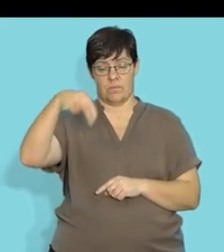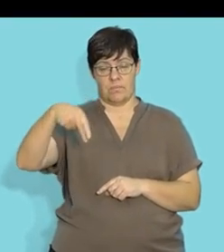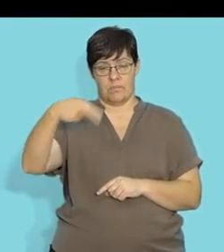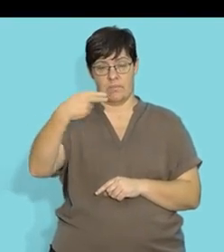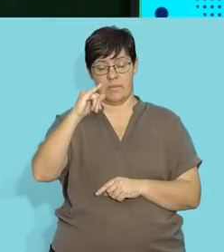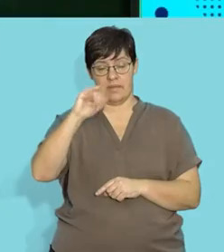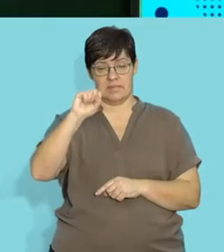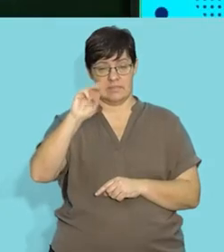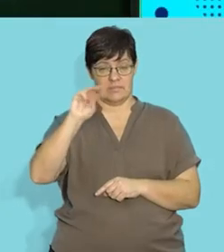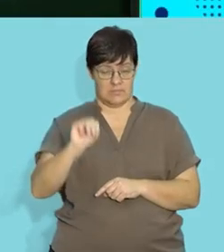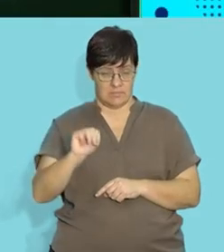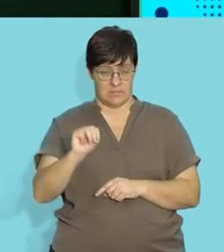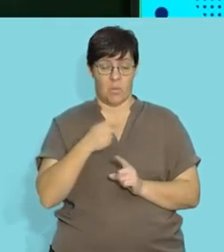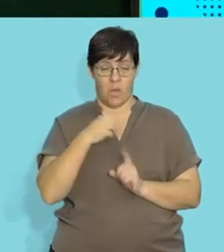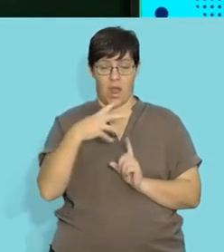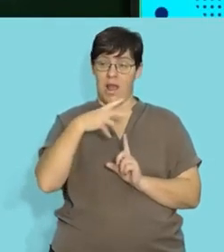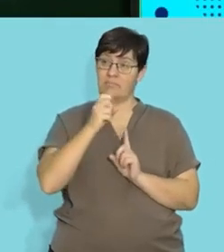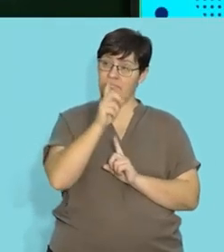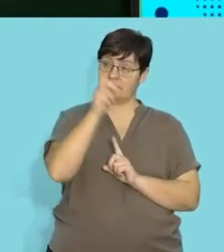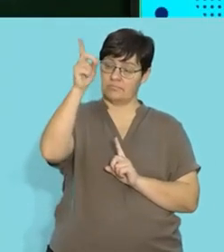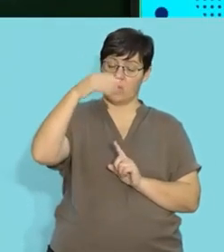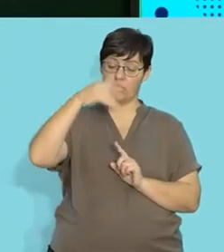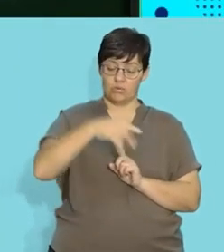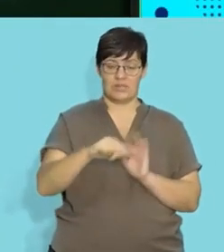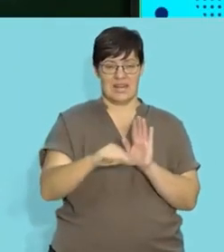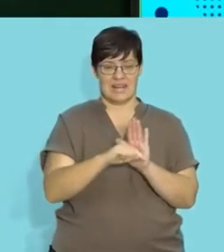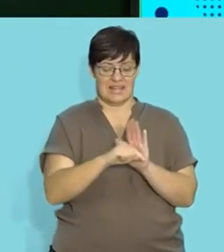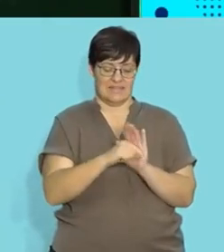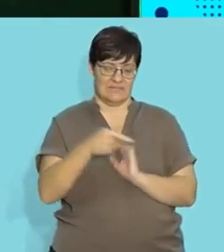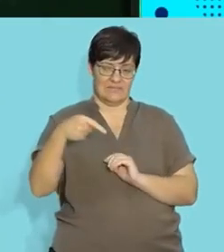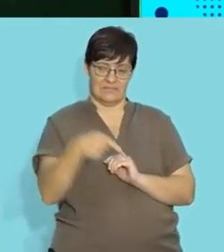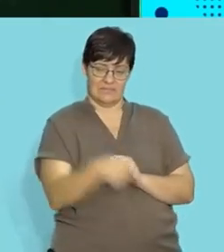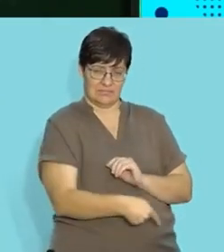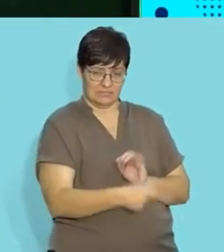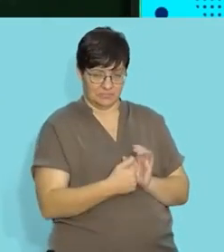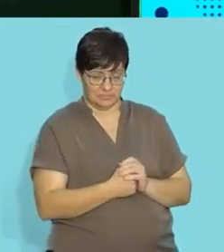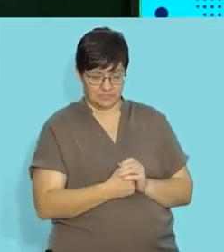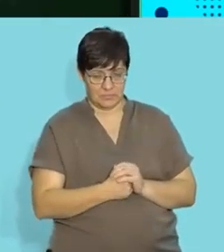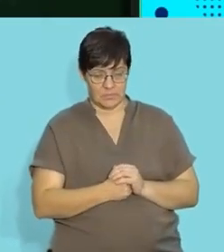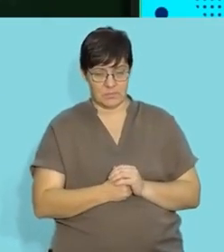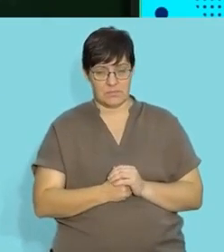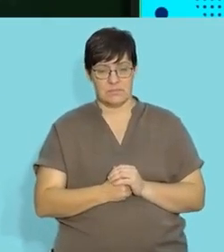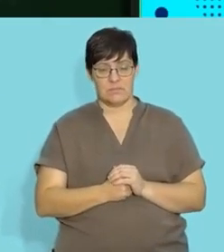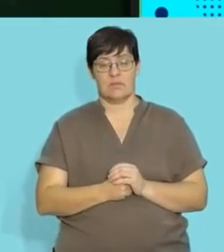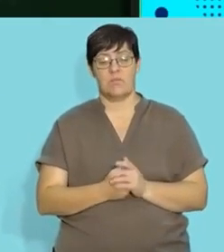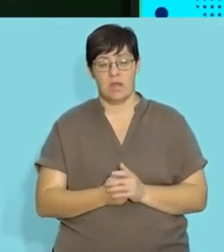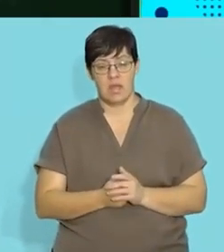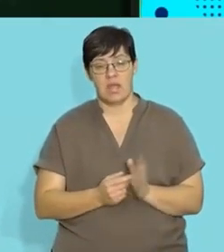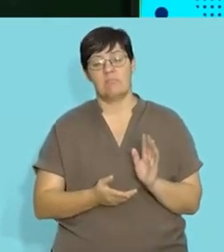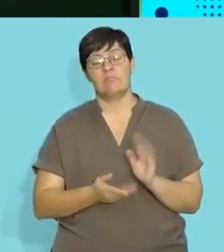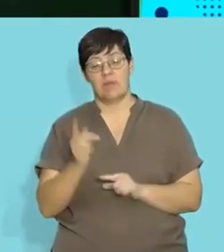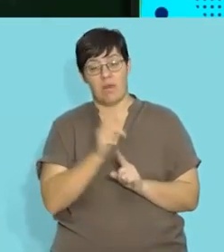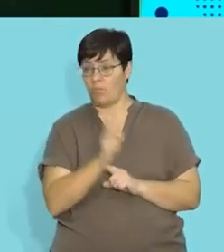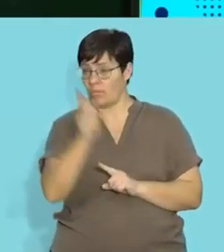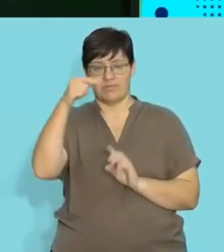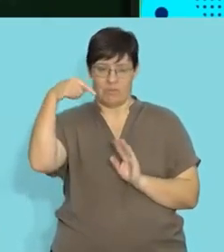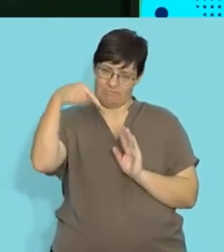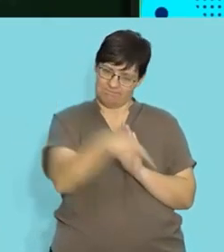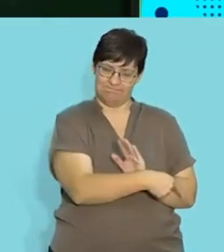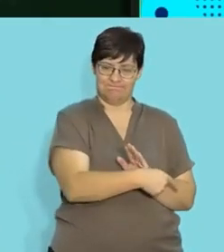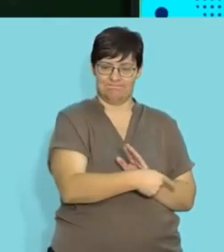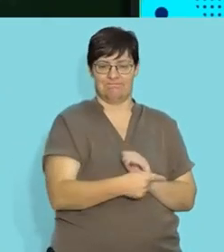towards light. And then the roots are negatively phototrophic, and meaning they move away from that. So